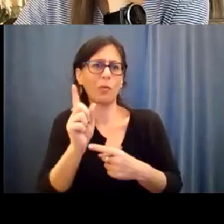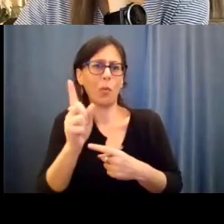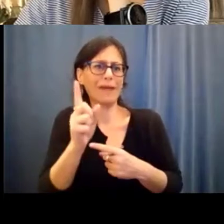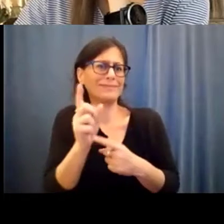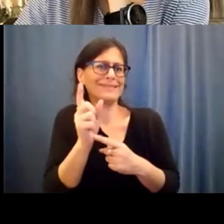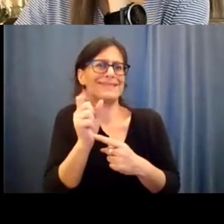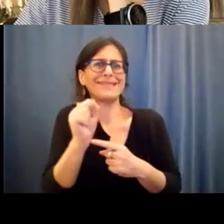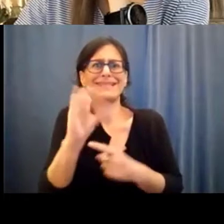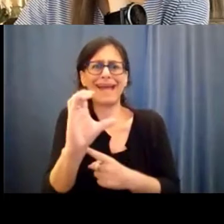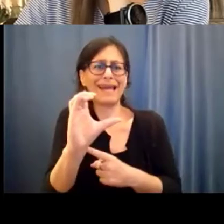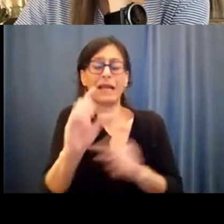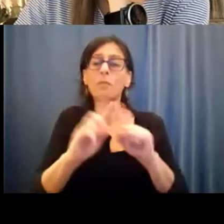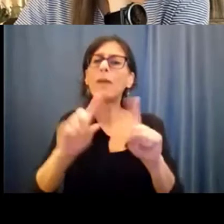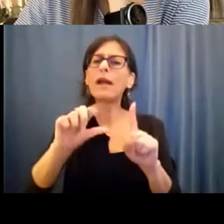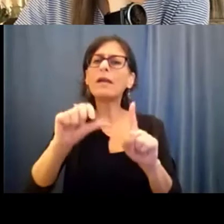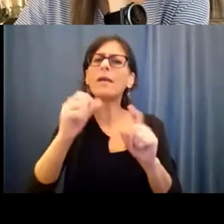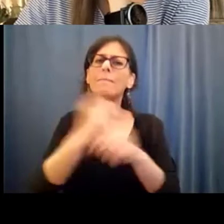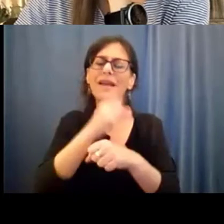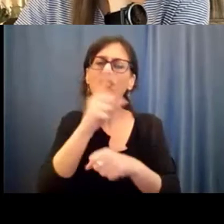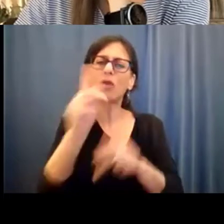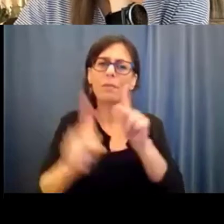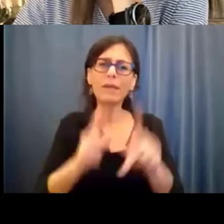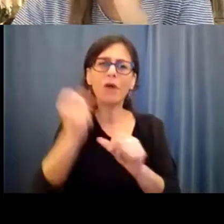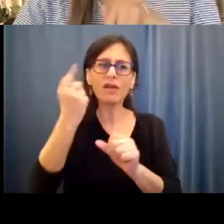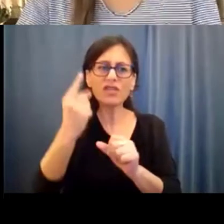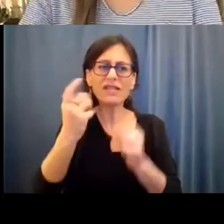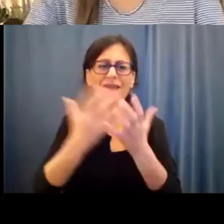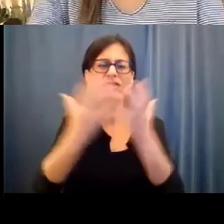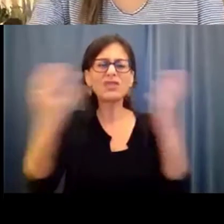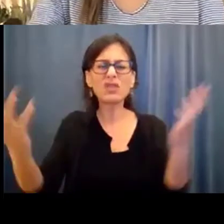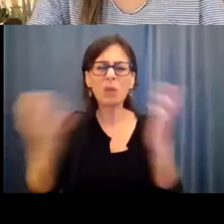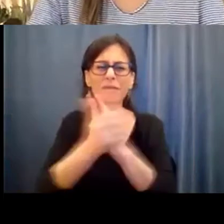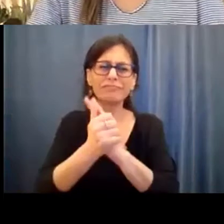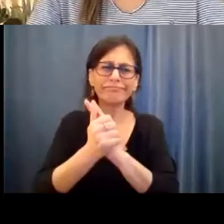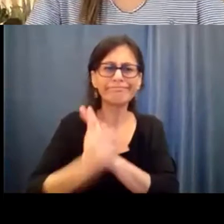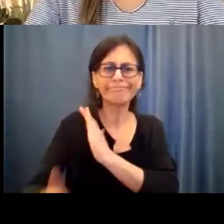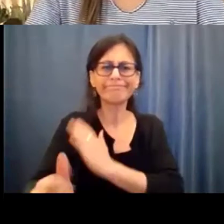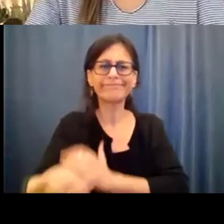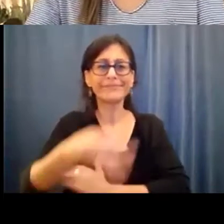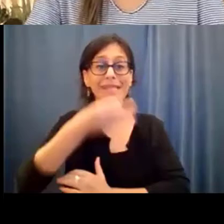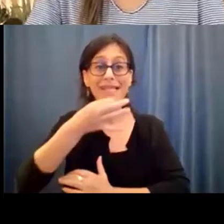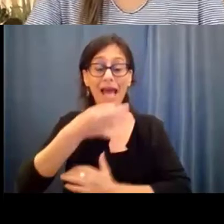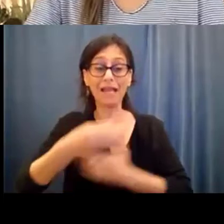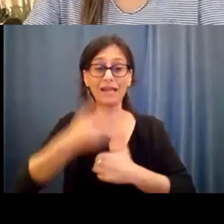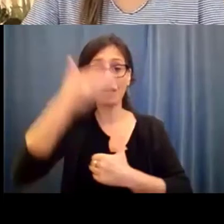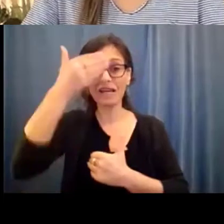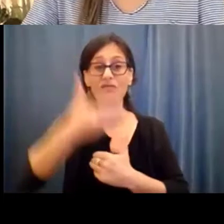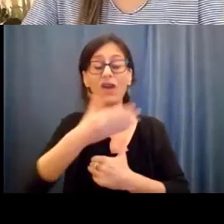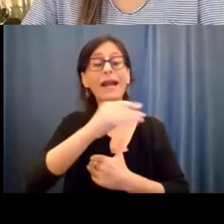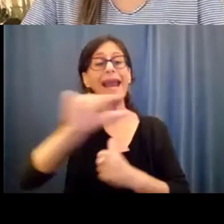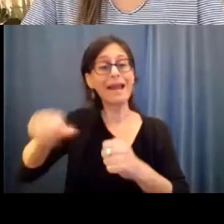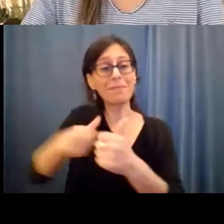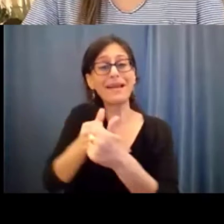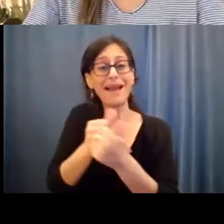making sure that people understand there's an incredible amount of talent in front of the camera